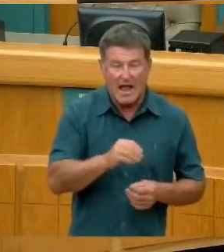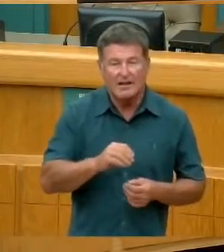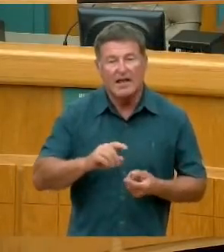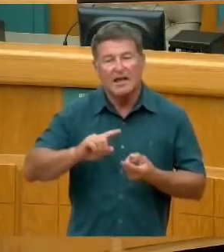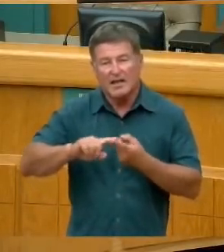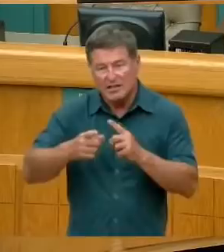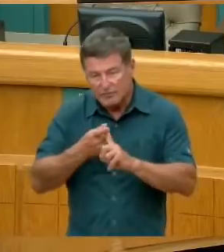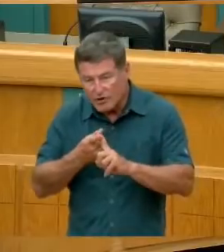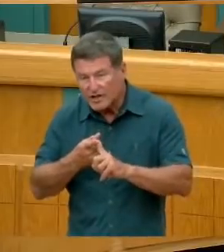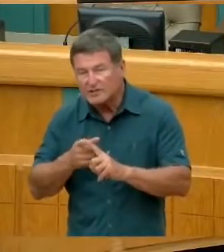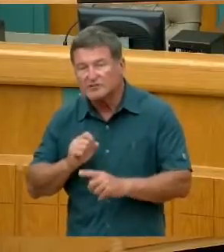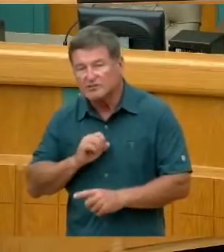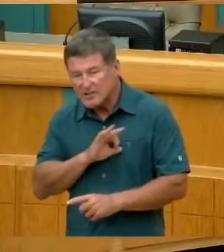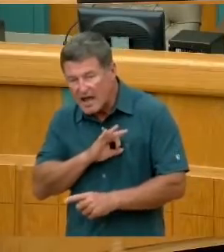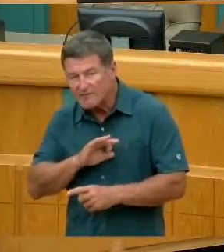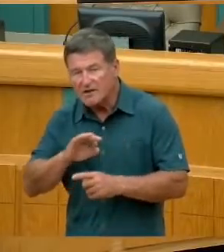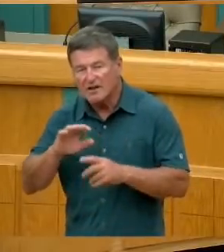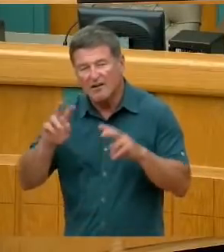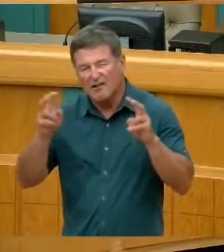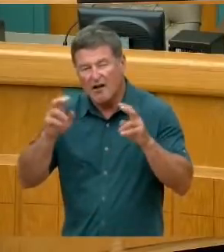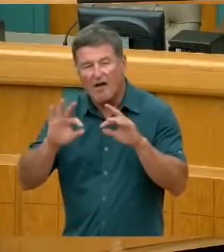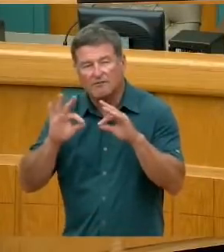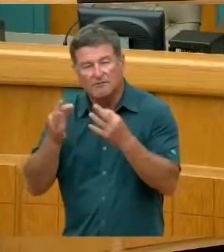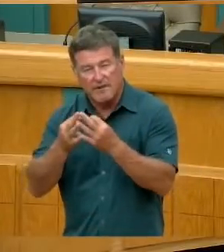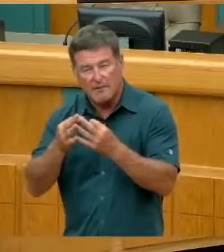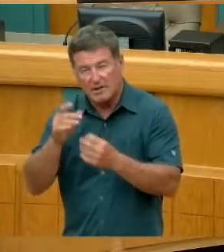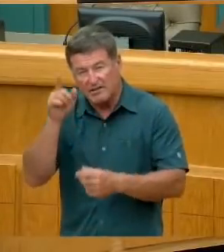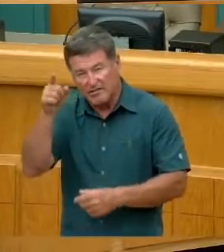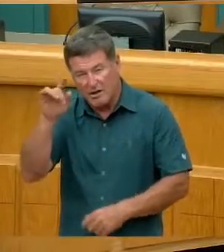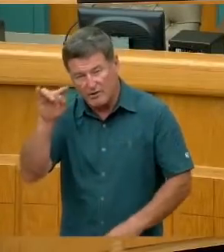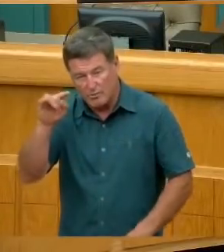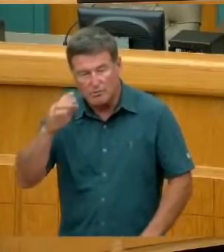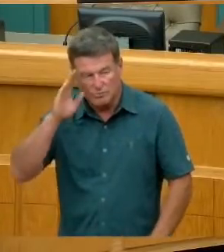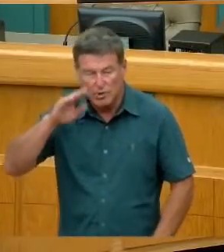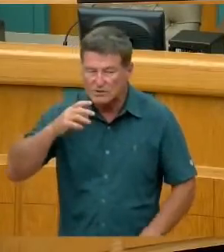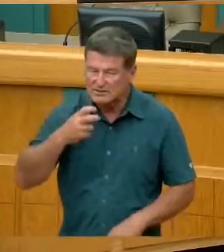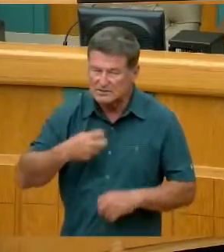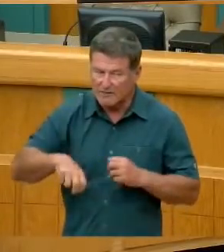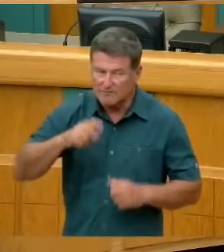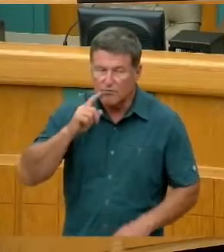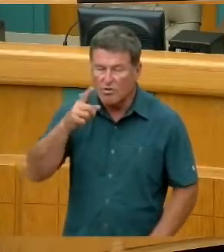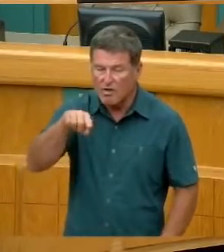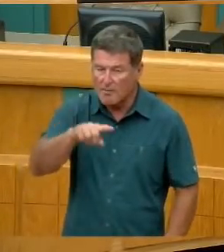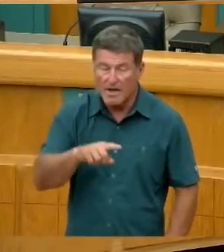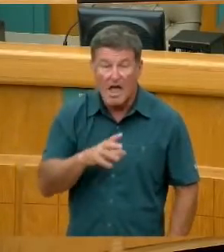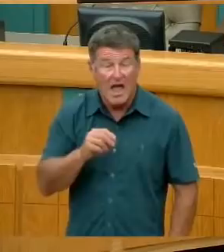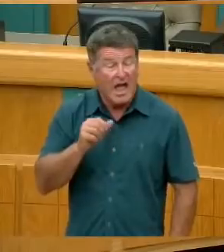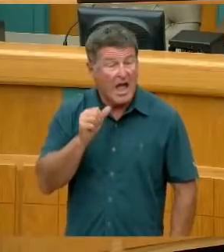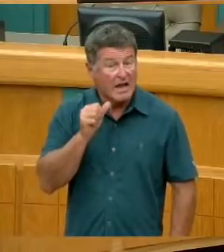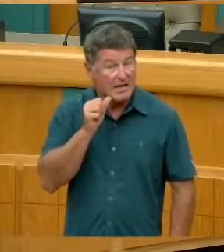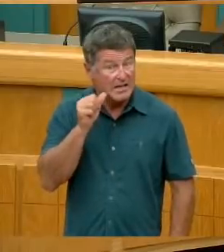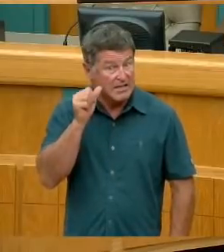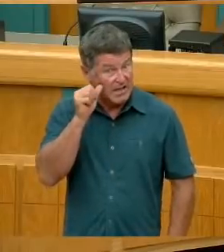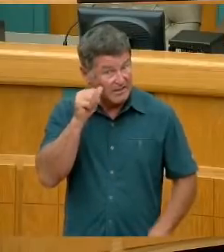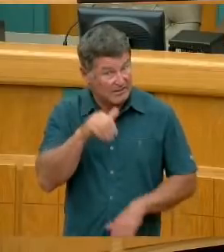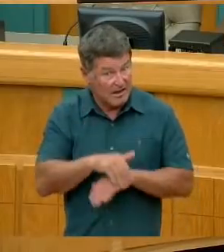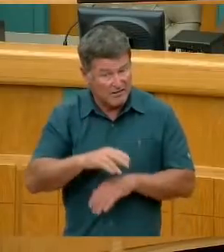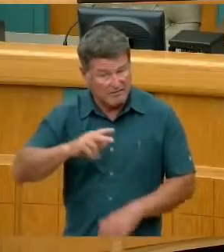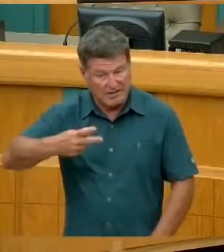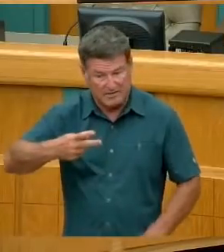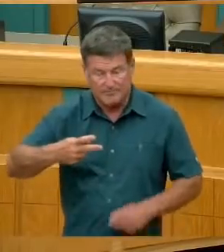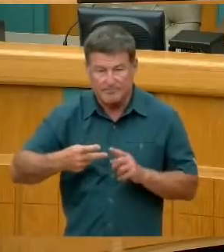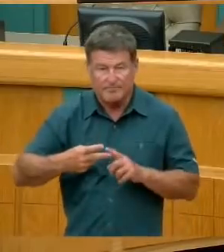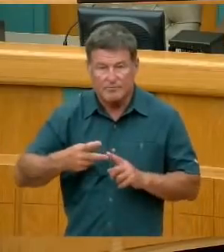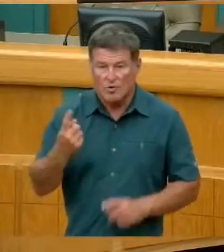his family at the airport. We know it's a tough time for him. And then additionally, last night, we